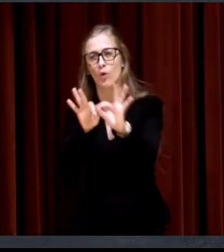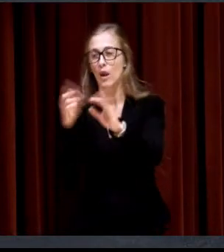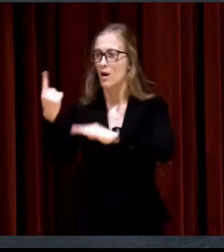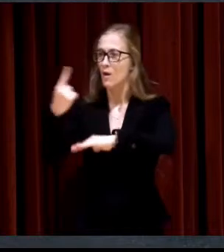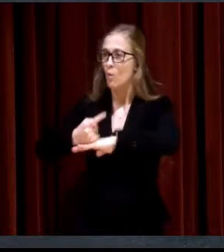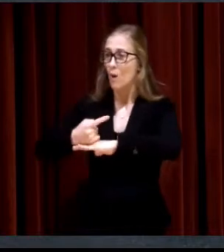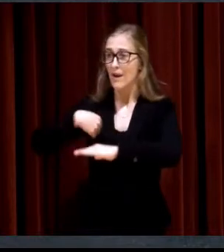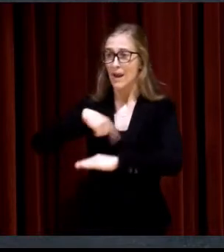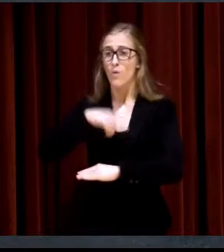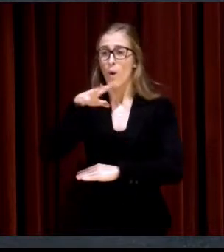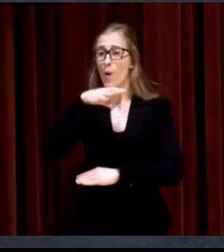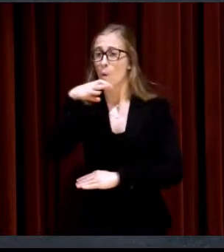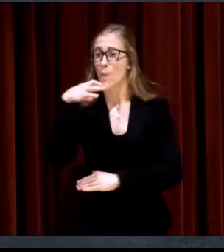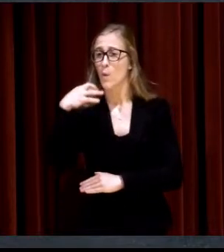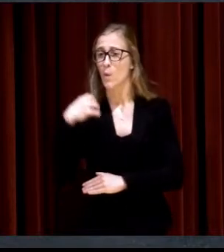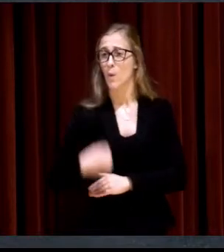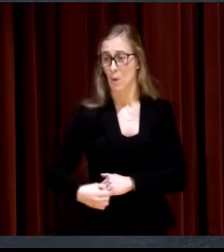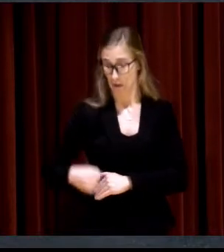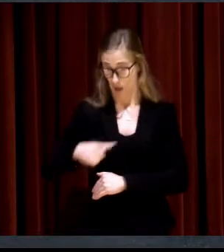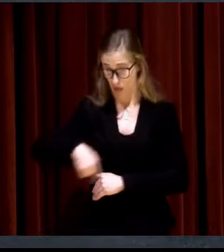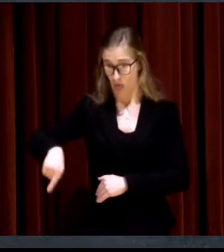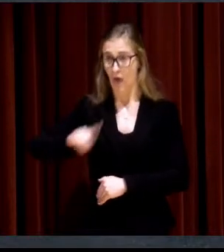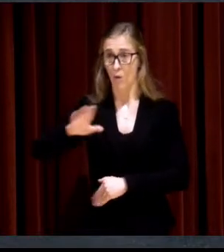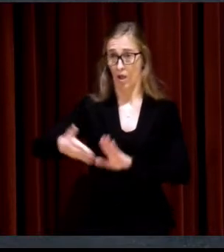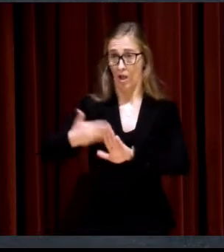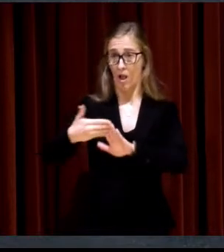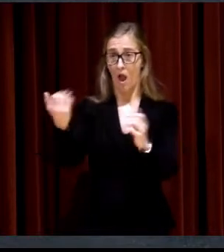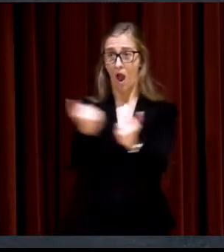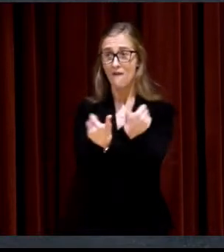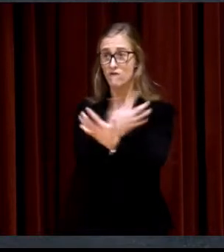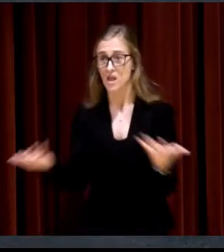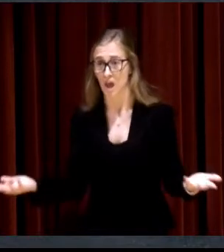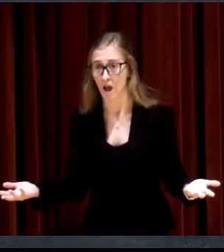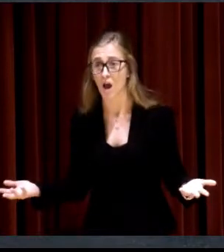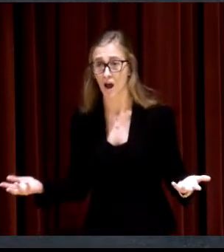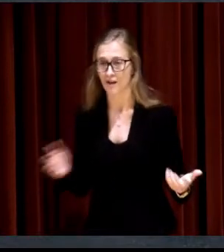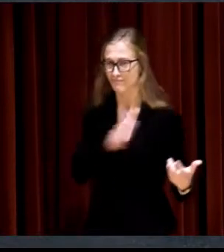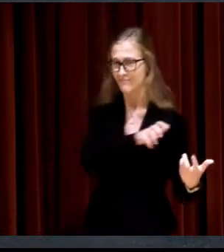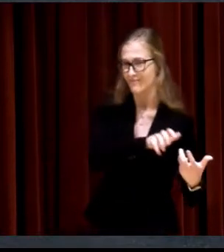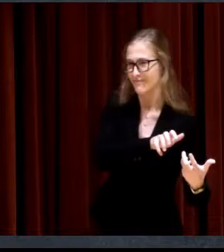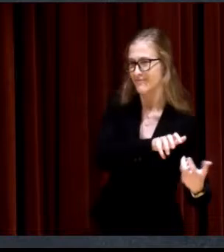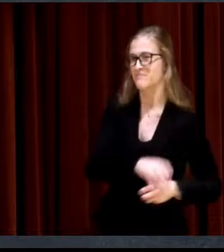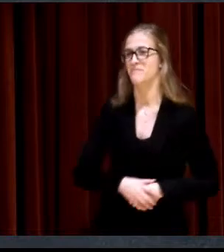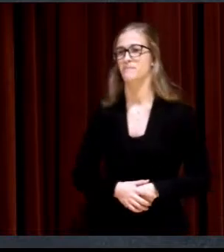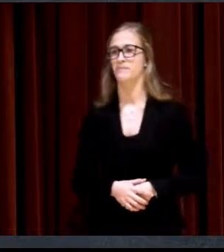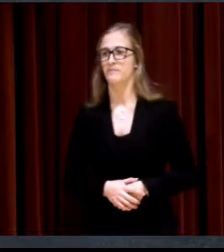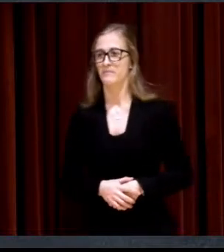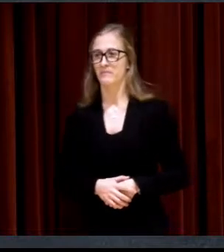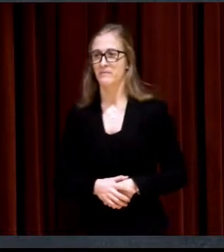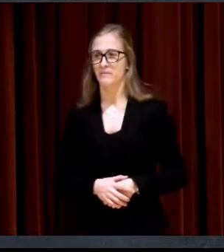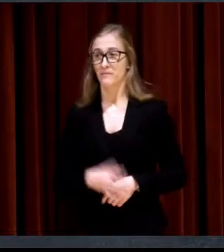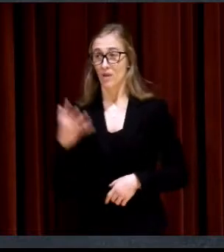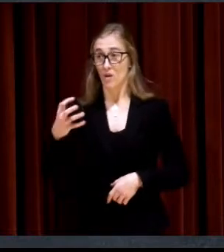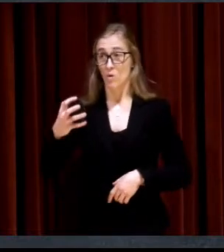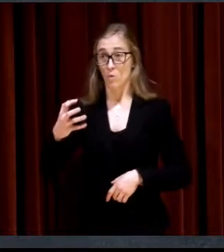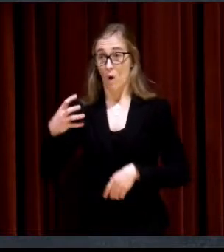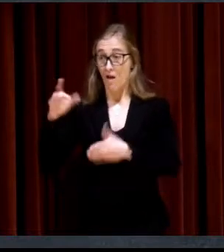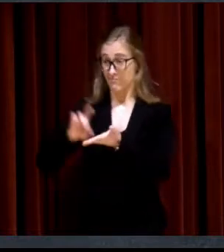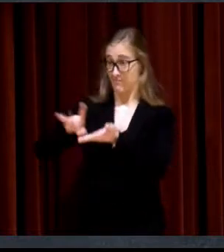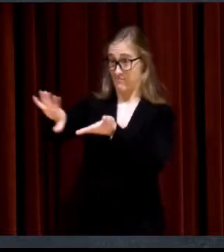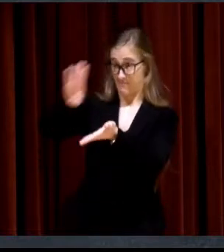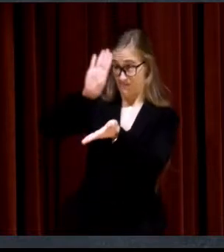going to get old, and they're going to be the ones running things. And do you want them throwing us off the bridge because they don't know what the job